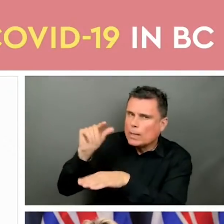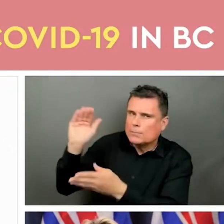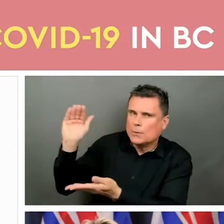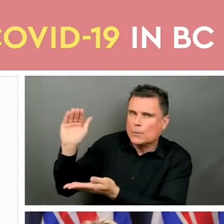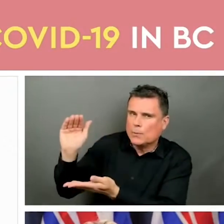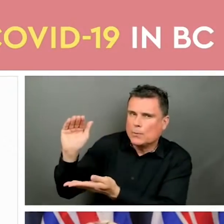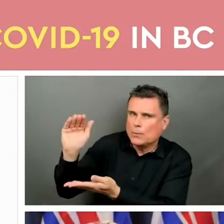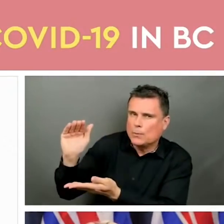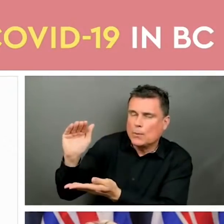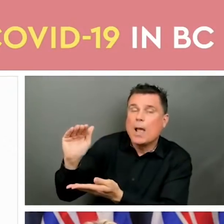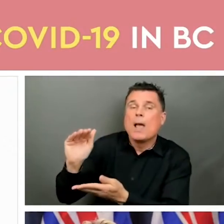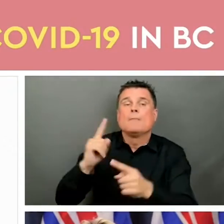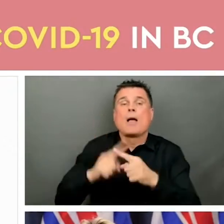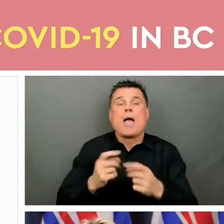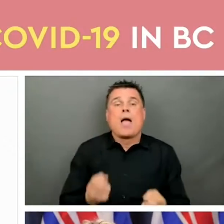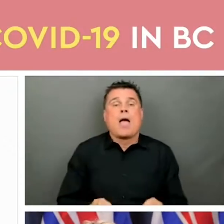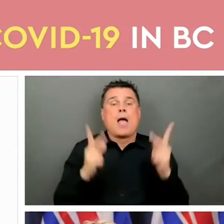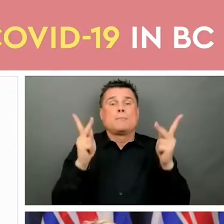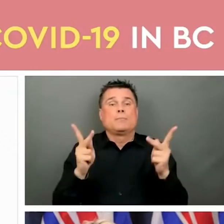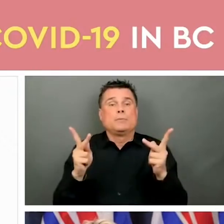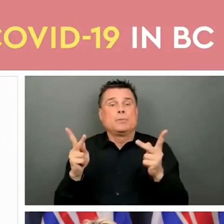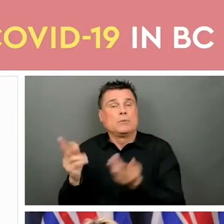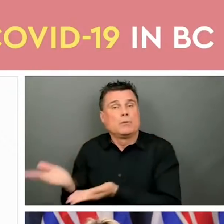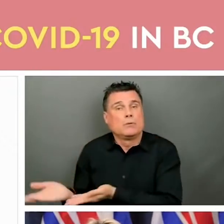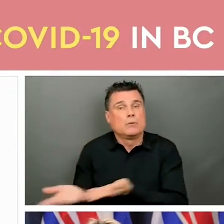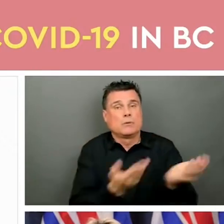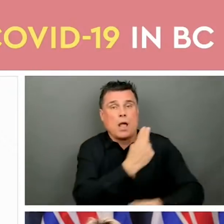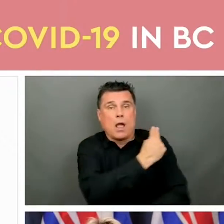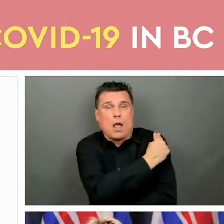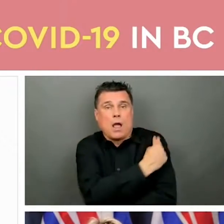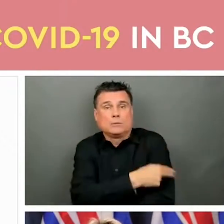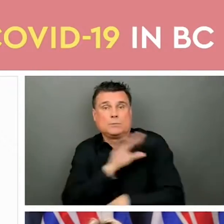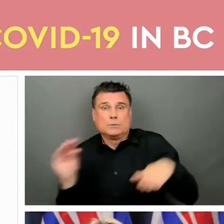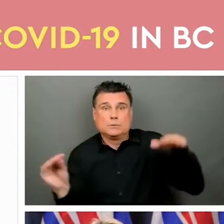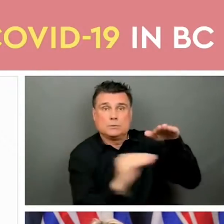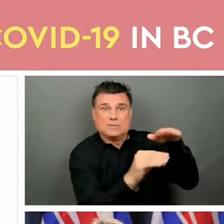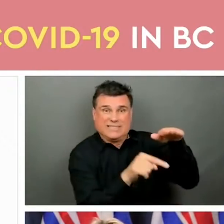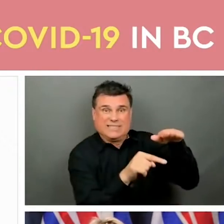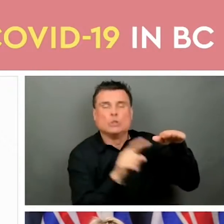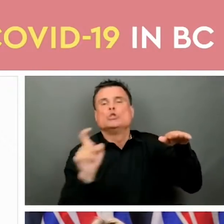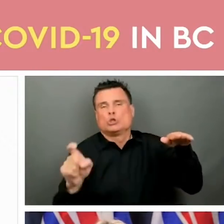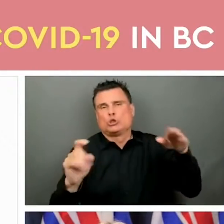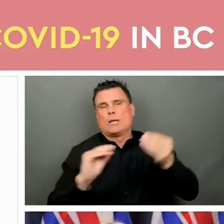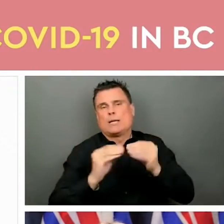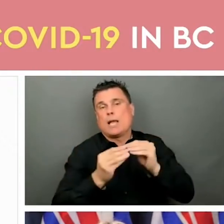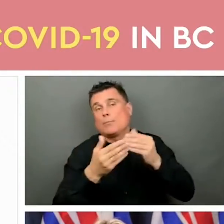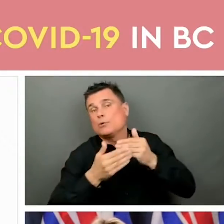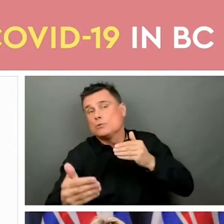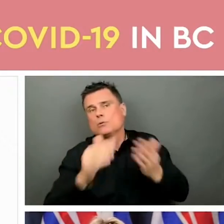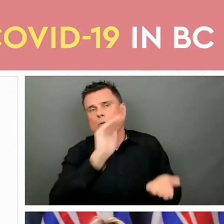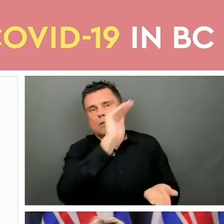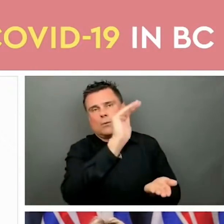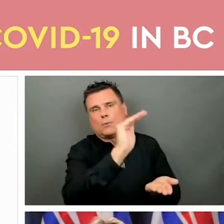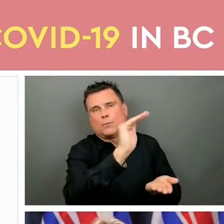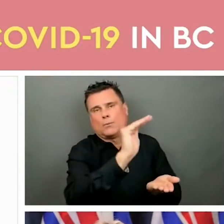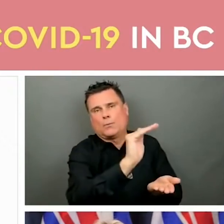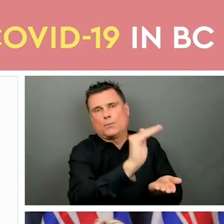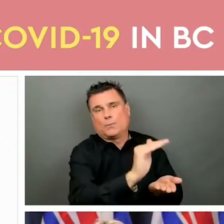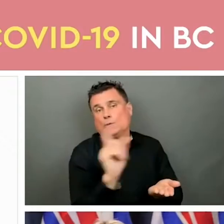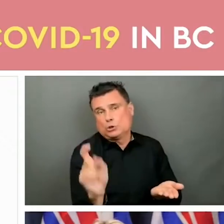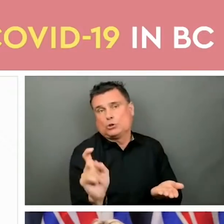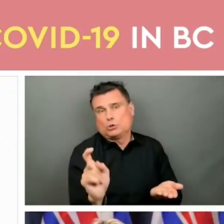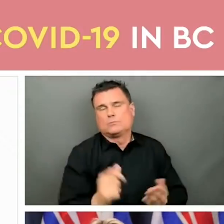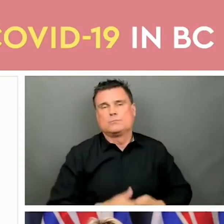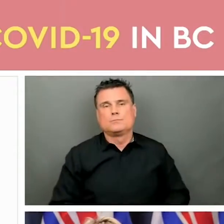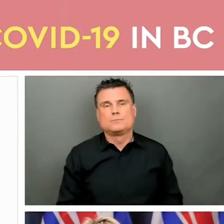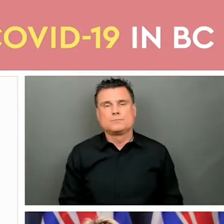Columbia, looking at our long-term care homes, our healthcare workers, and following cases over time. We've seen a dramatic drop-off after